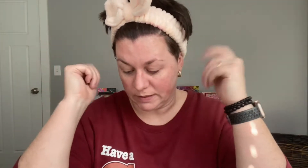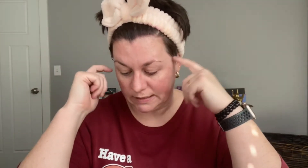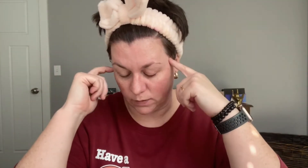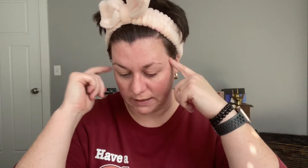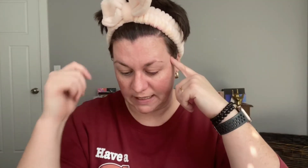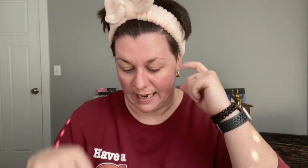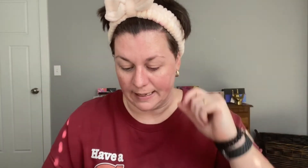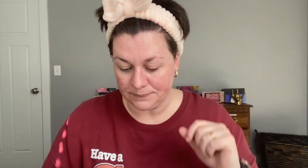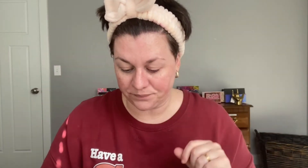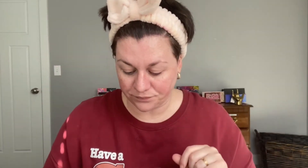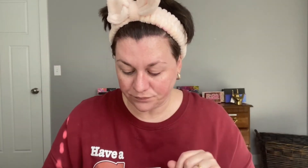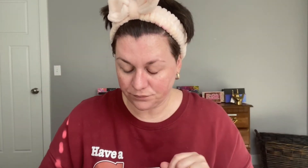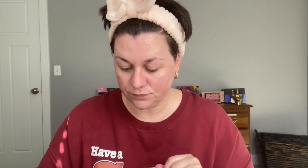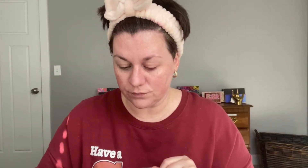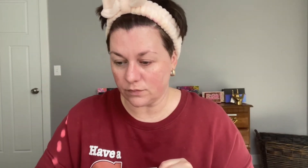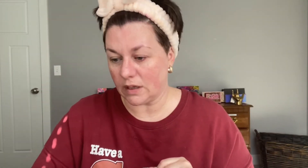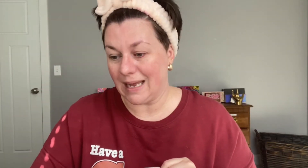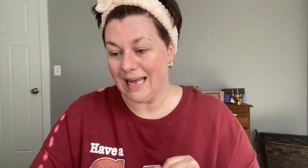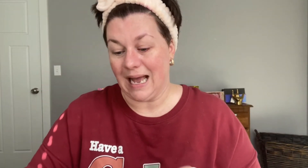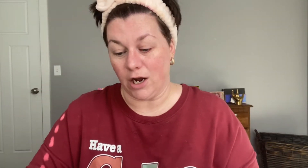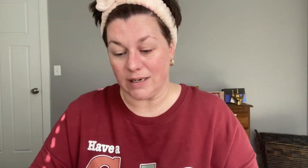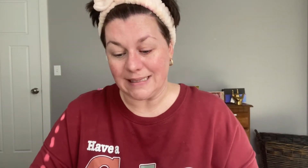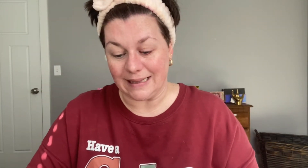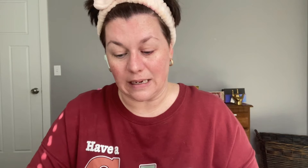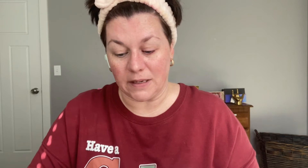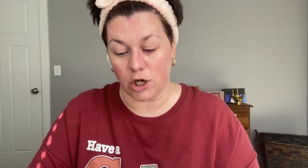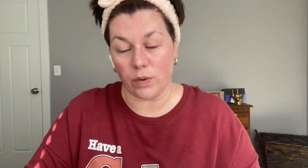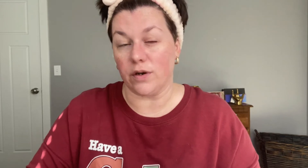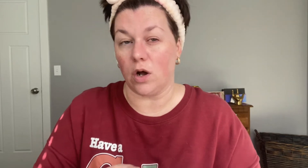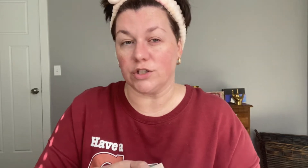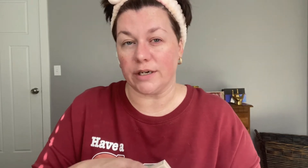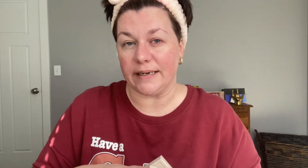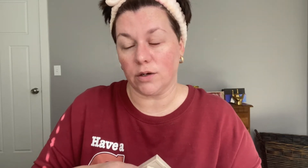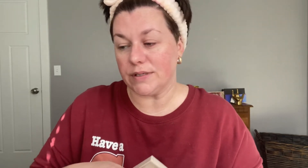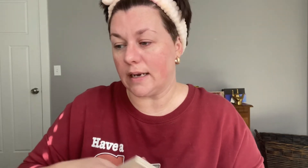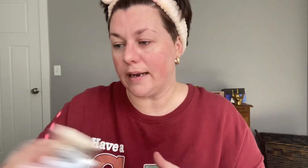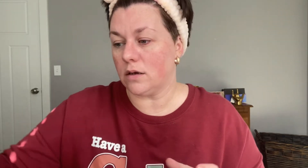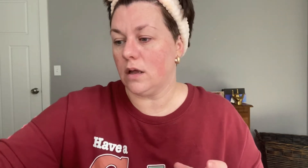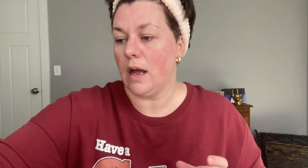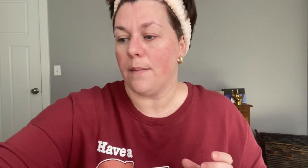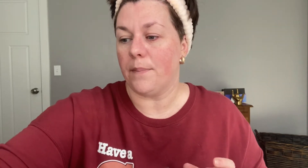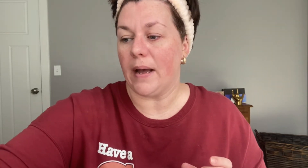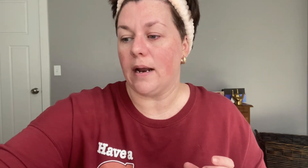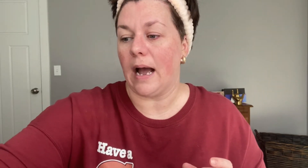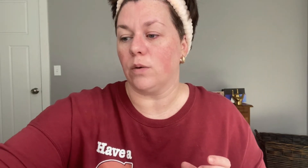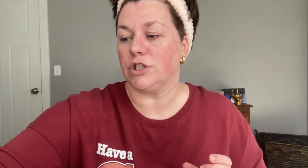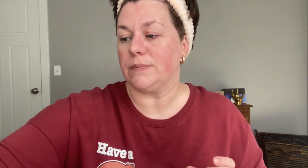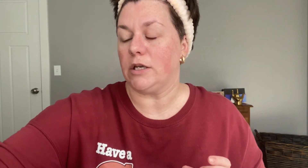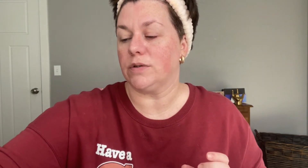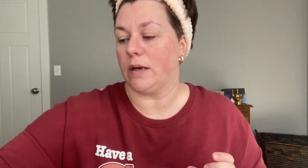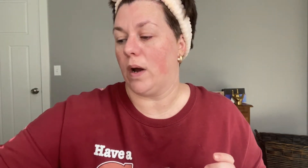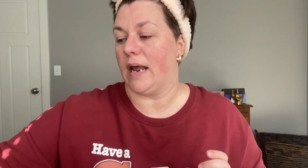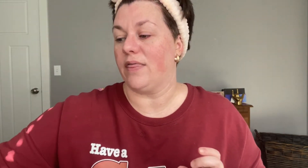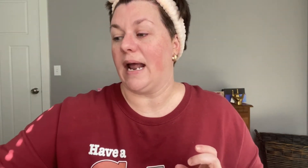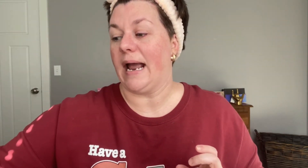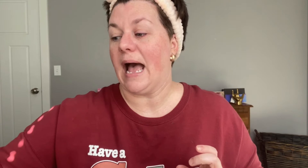which ones to wear today? I honestly think I'm gonna go with an Alter Ego style, but I will just be